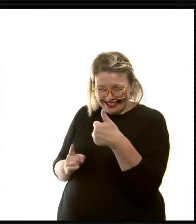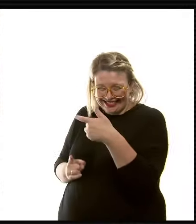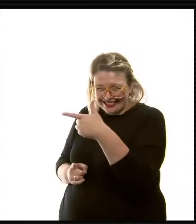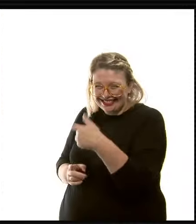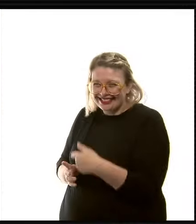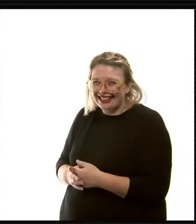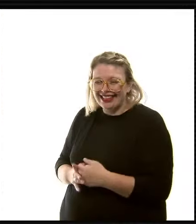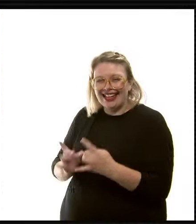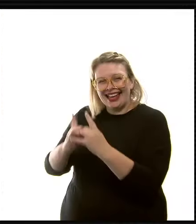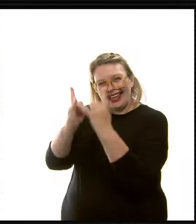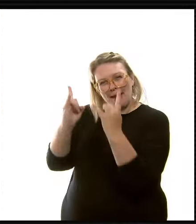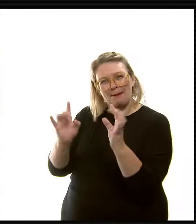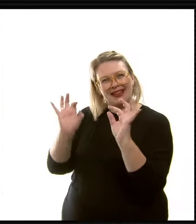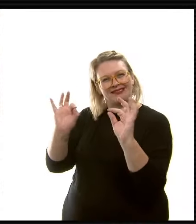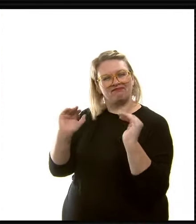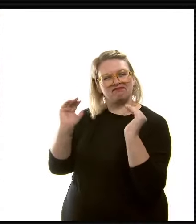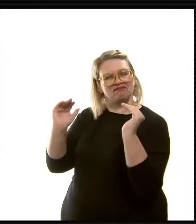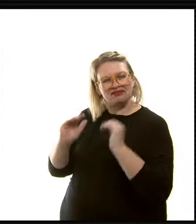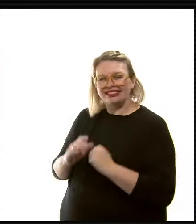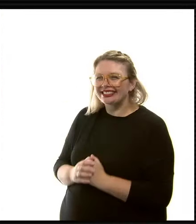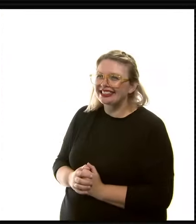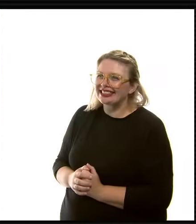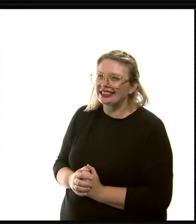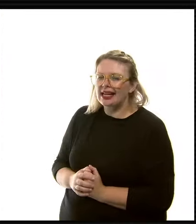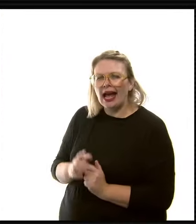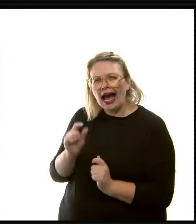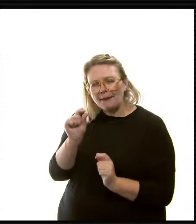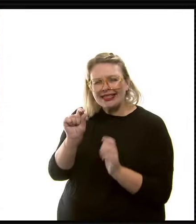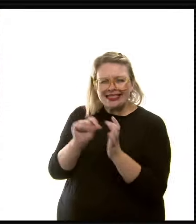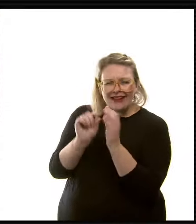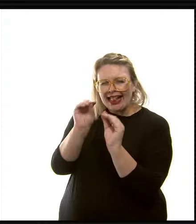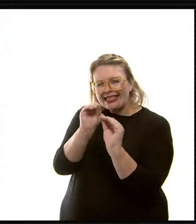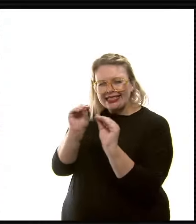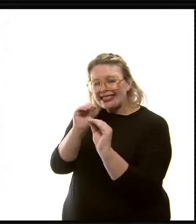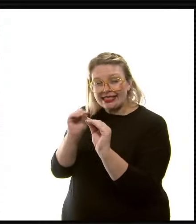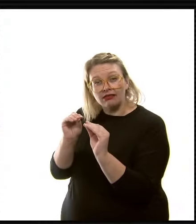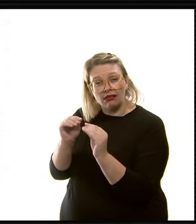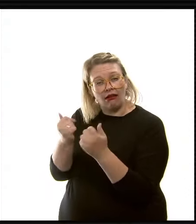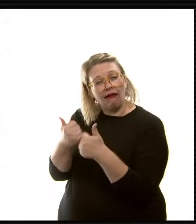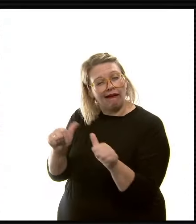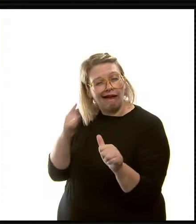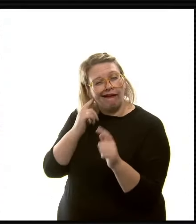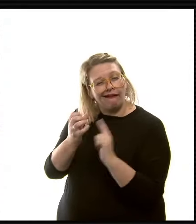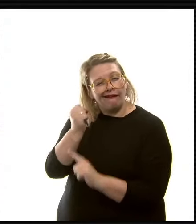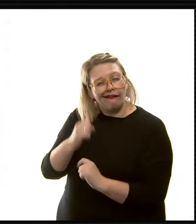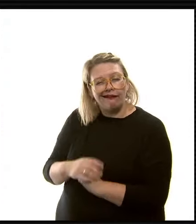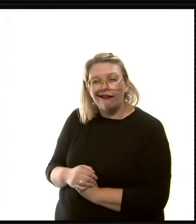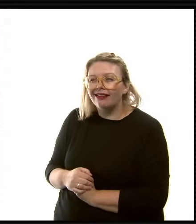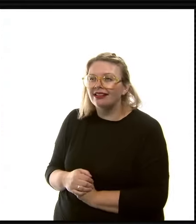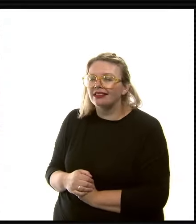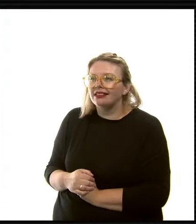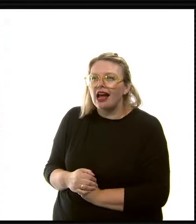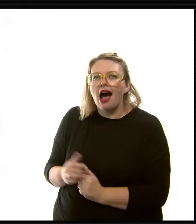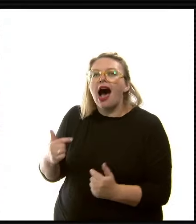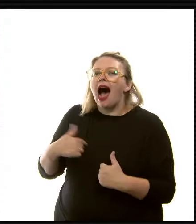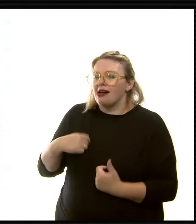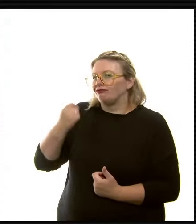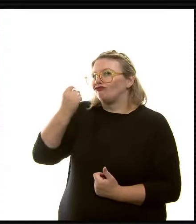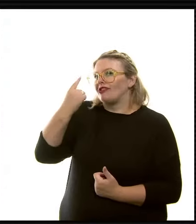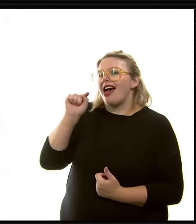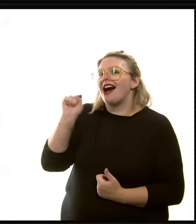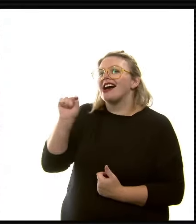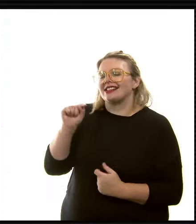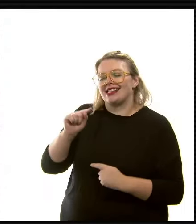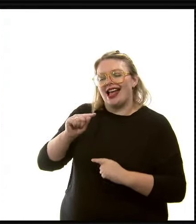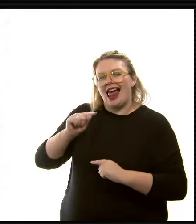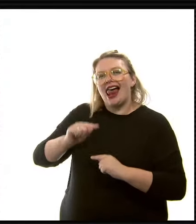Camping in style. It was a little tricky in some places, but I think we did it right. It also got me to realize how Lego bricks can be